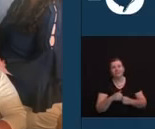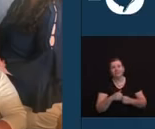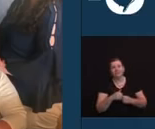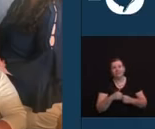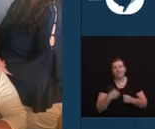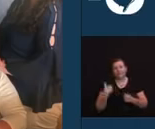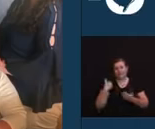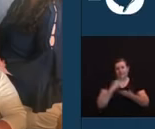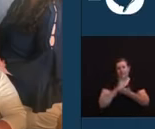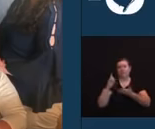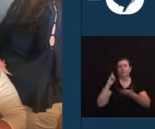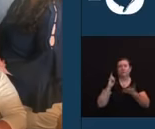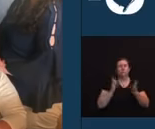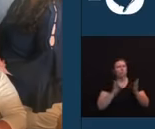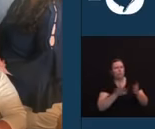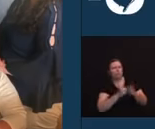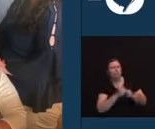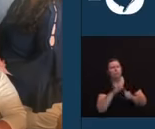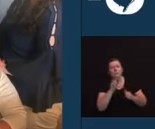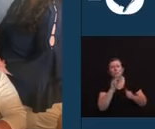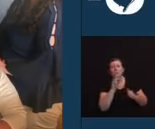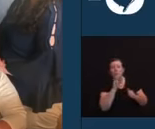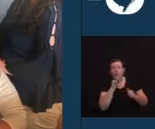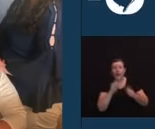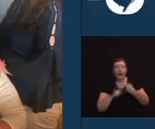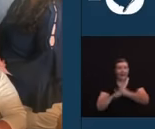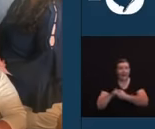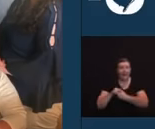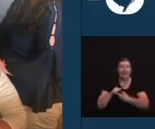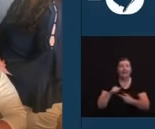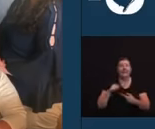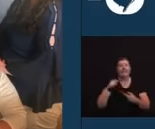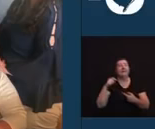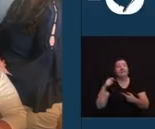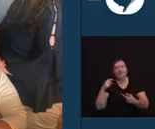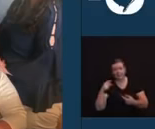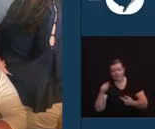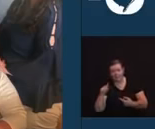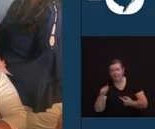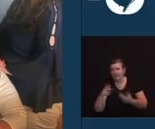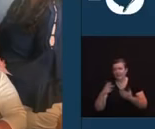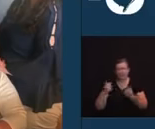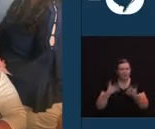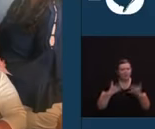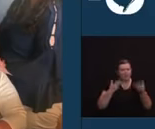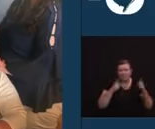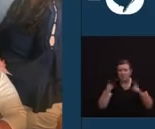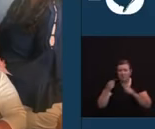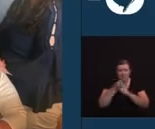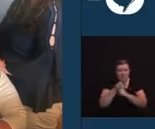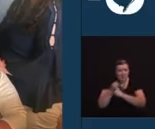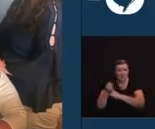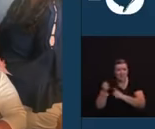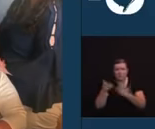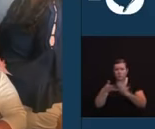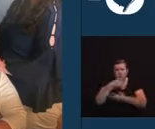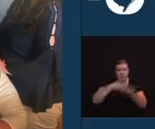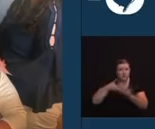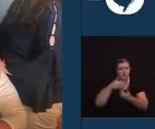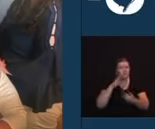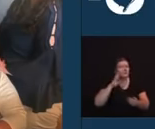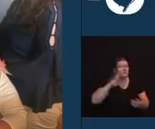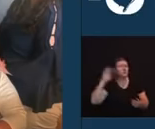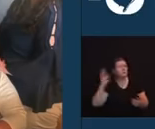And even with all that's going on around us, I know that we're going to beat this virus and get back to where Enjoy Your Party is once again back at